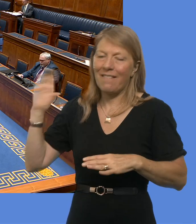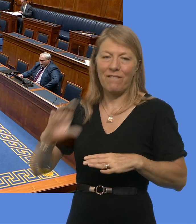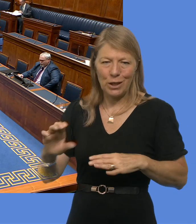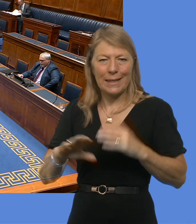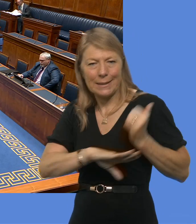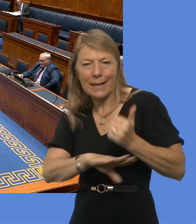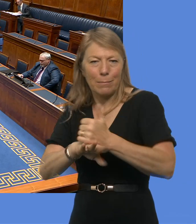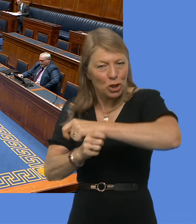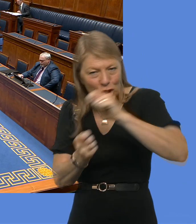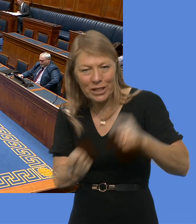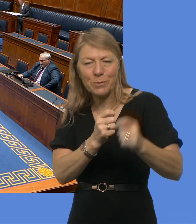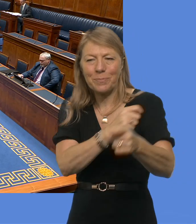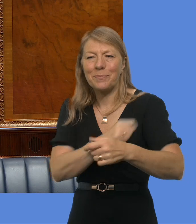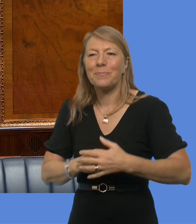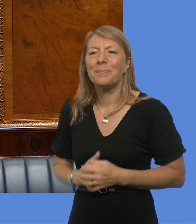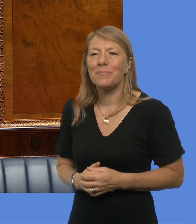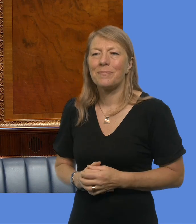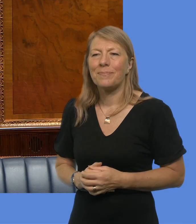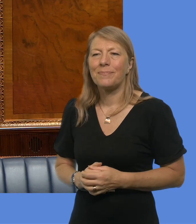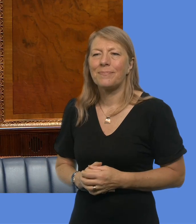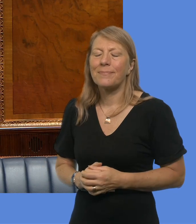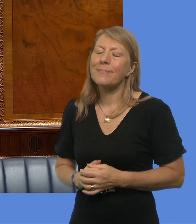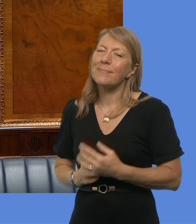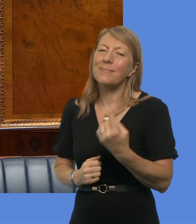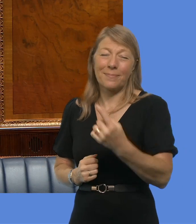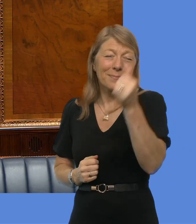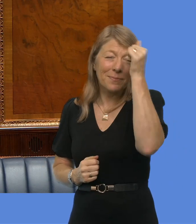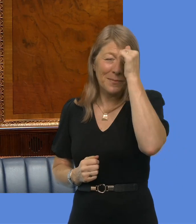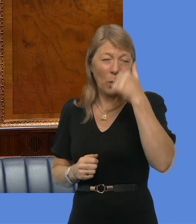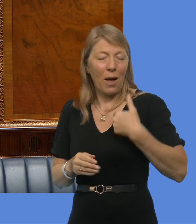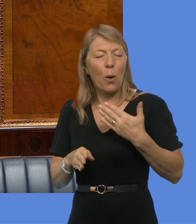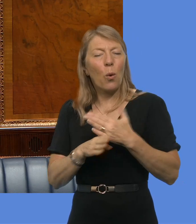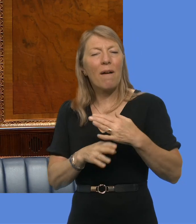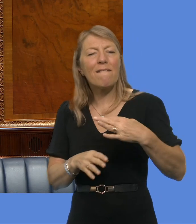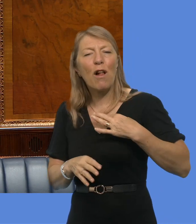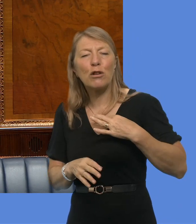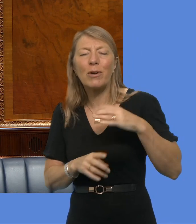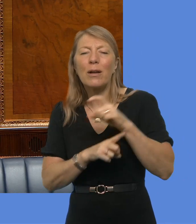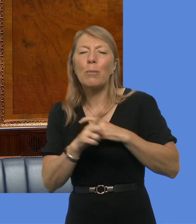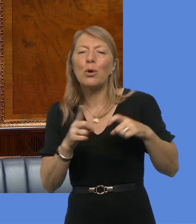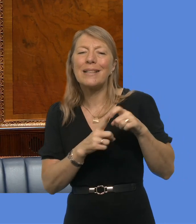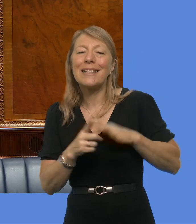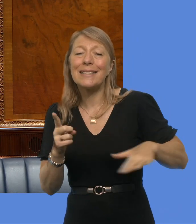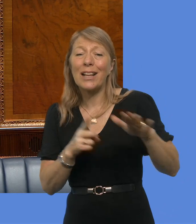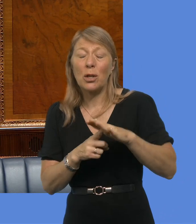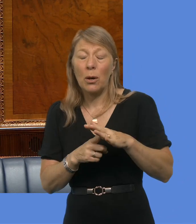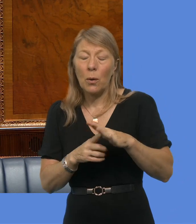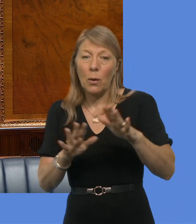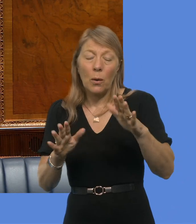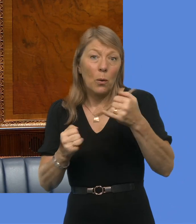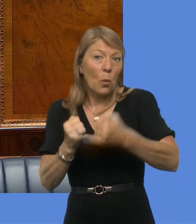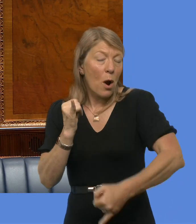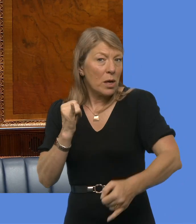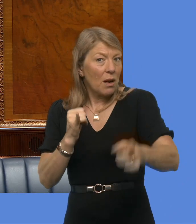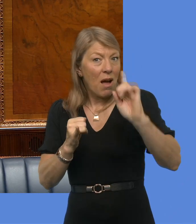of my work with the voluntary and community sector, especially last year when the sector faced a cliff edge with no united voice to challenge it.